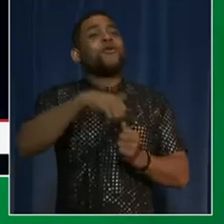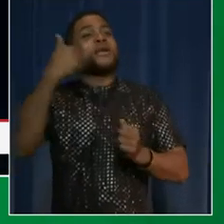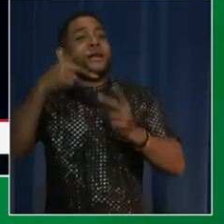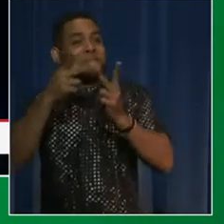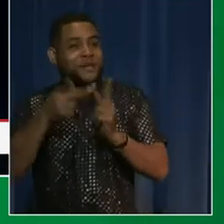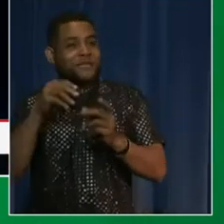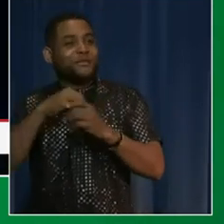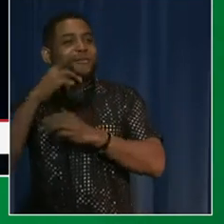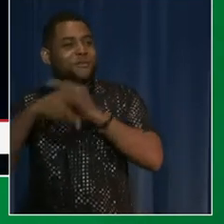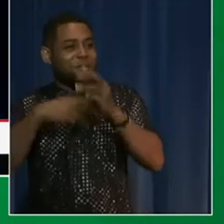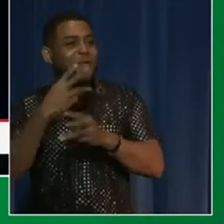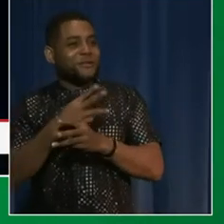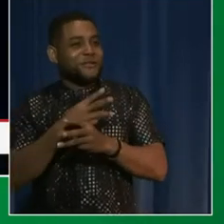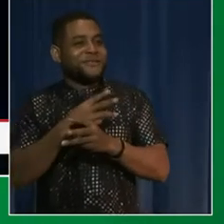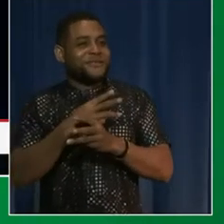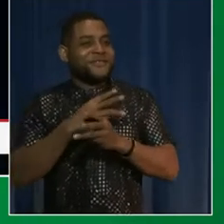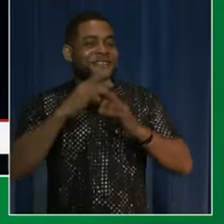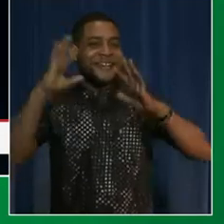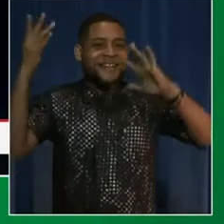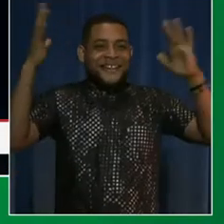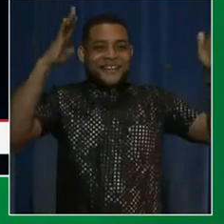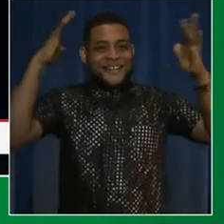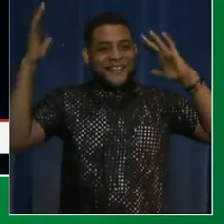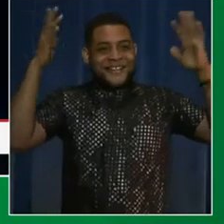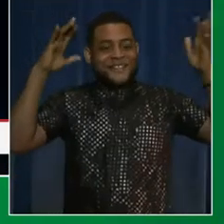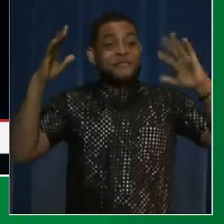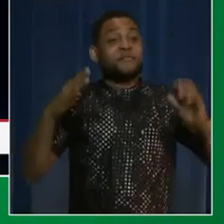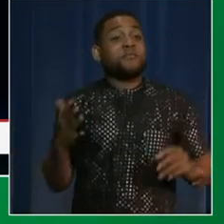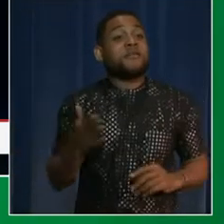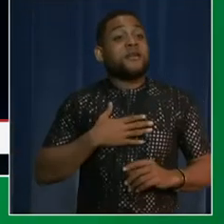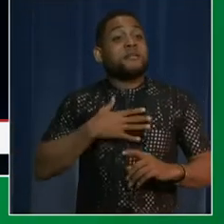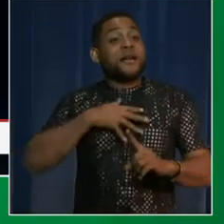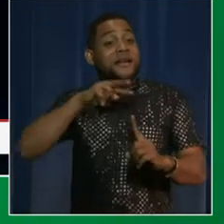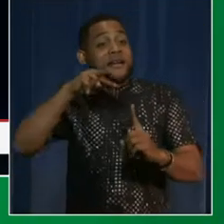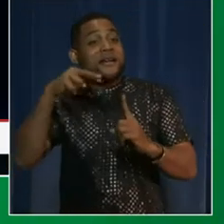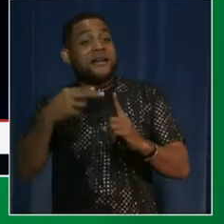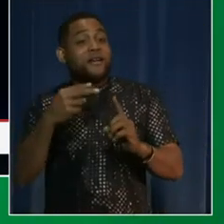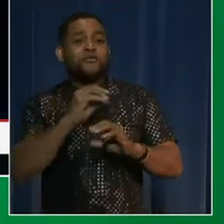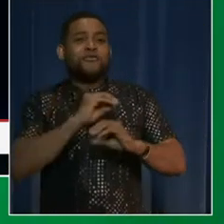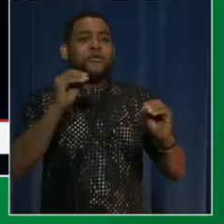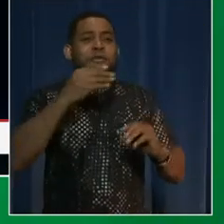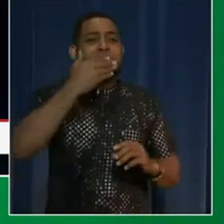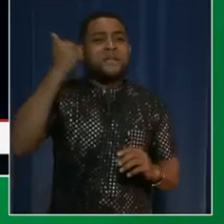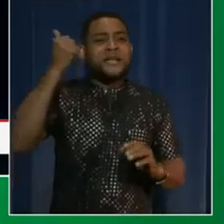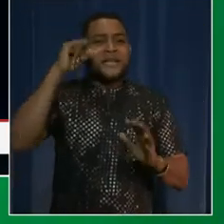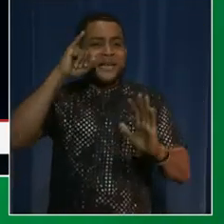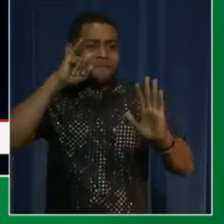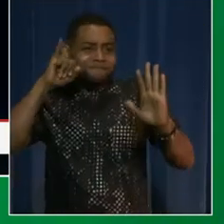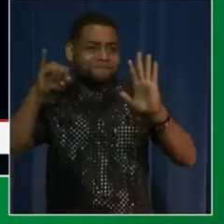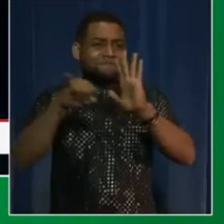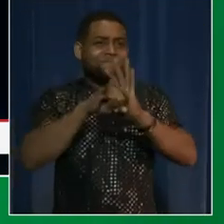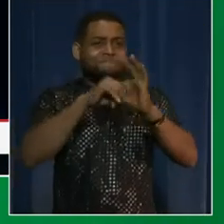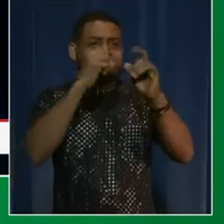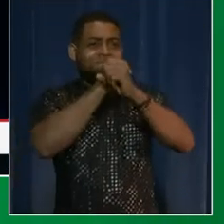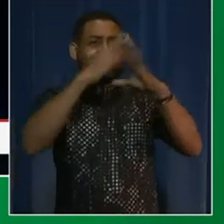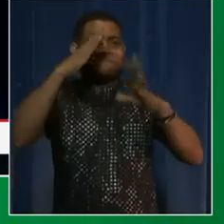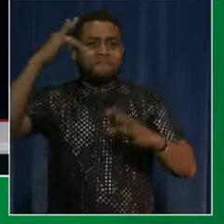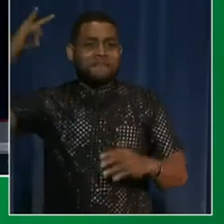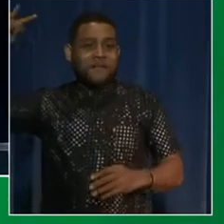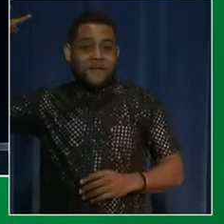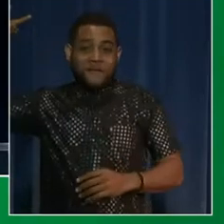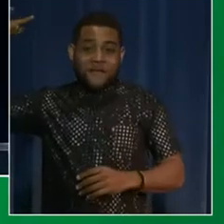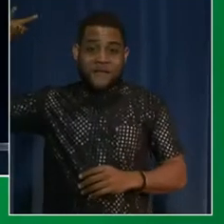From a personal point of view, there is no better image than flying into D.C. at night and looking at that